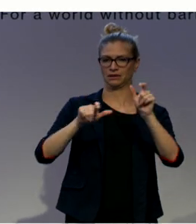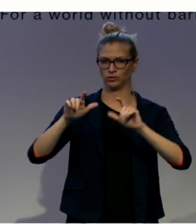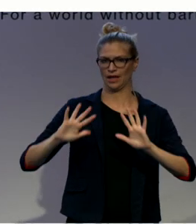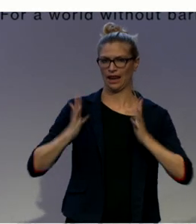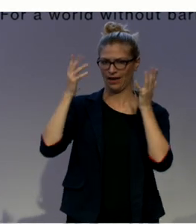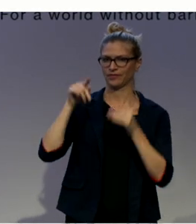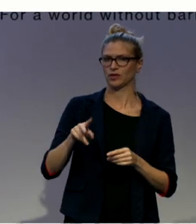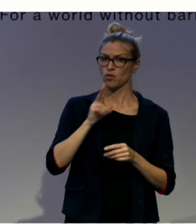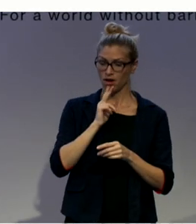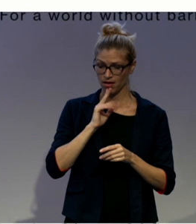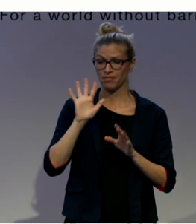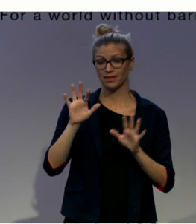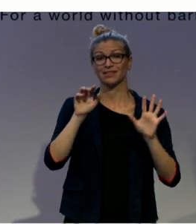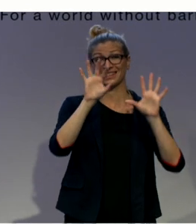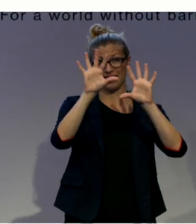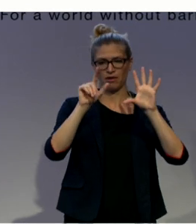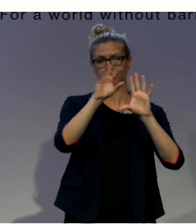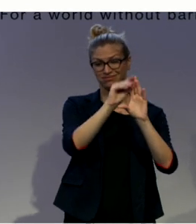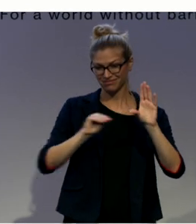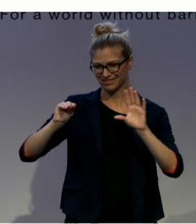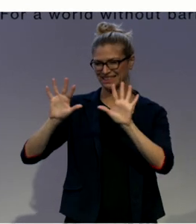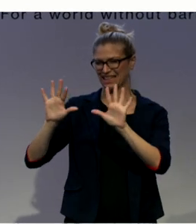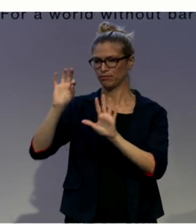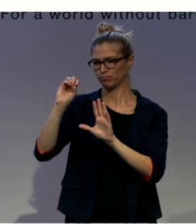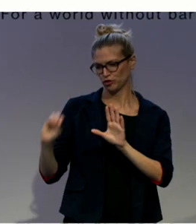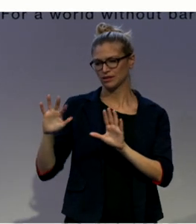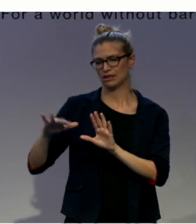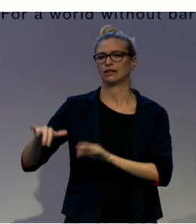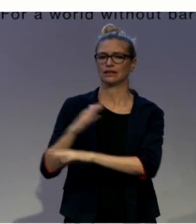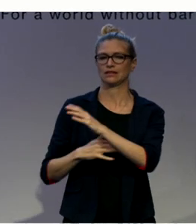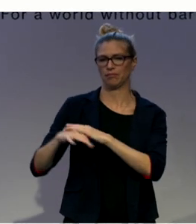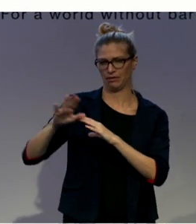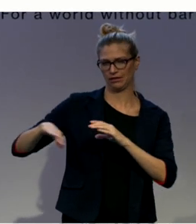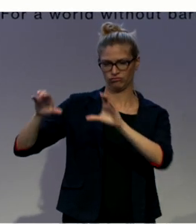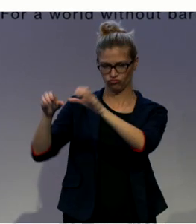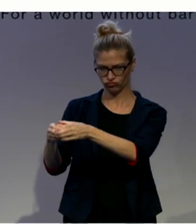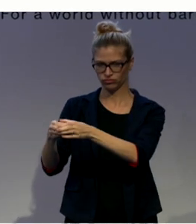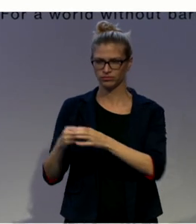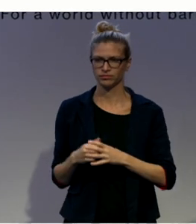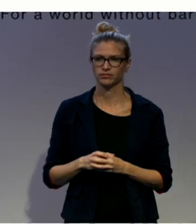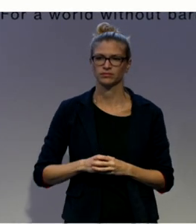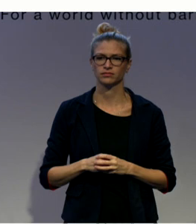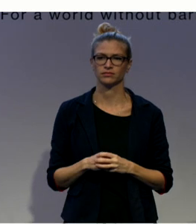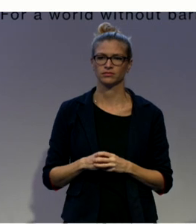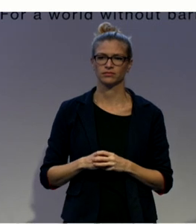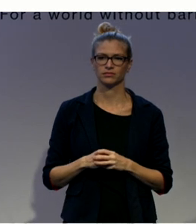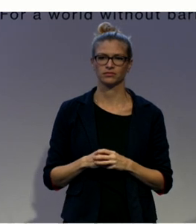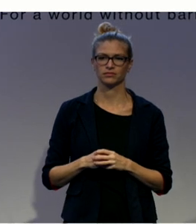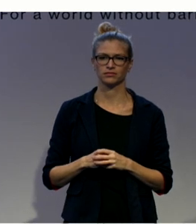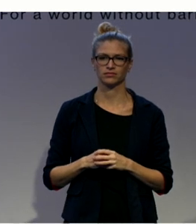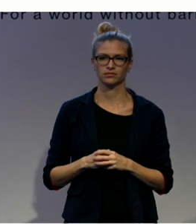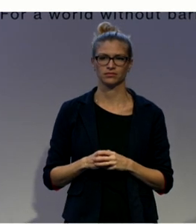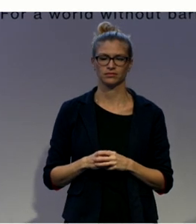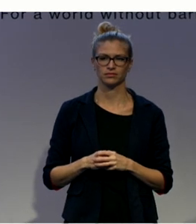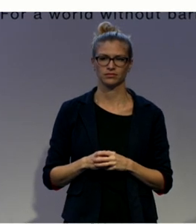1986, cinco padres buscan ayuda y conforman lo que es PREPACE.